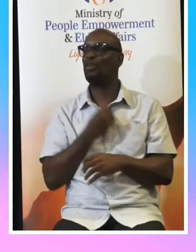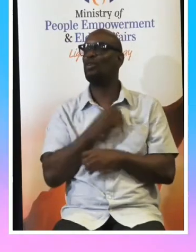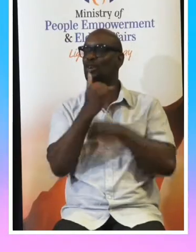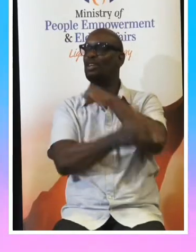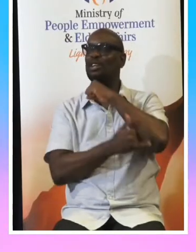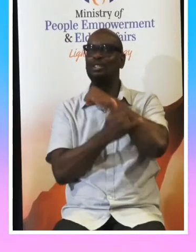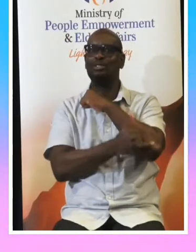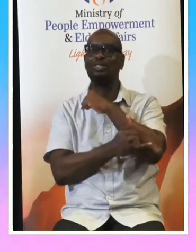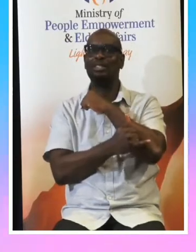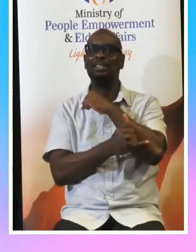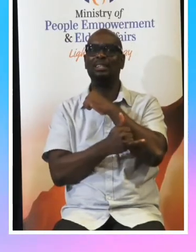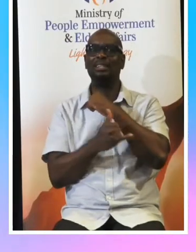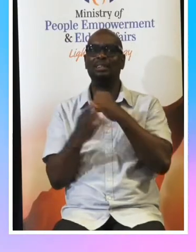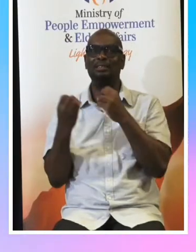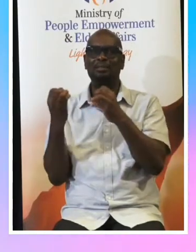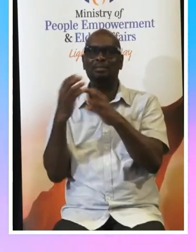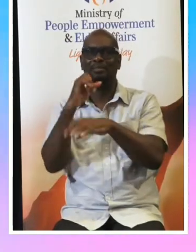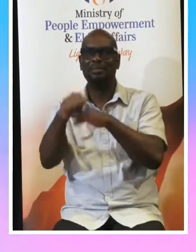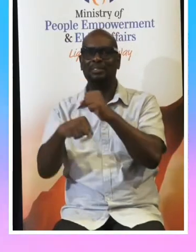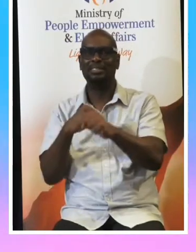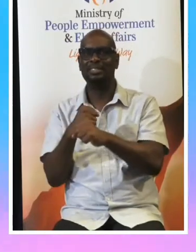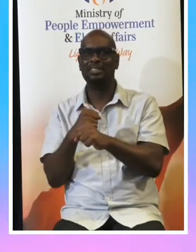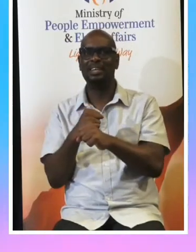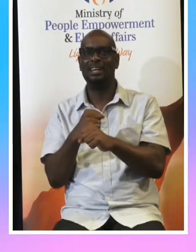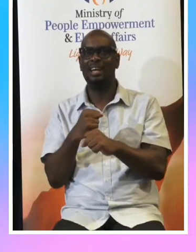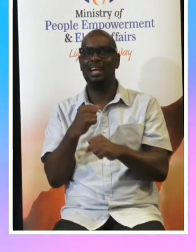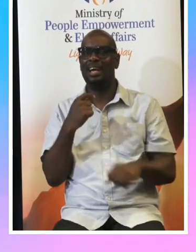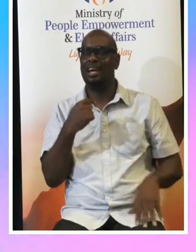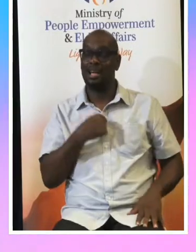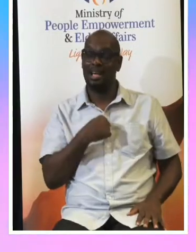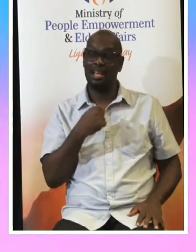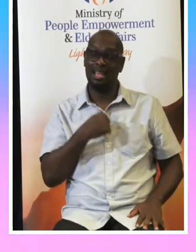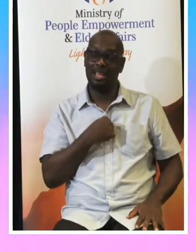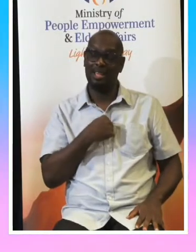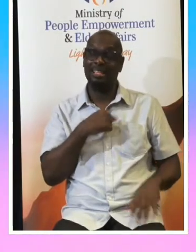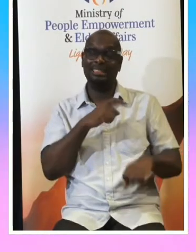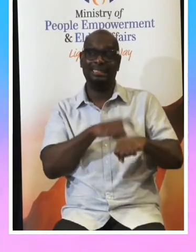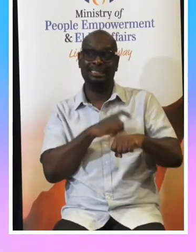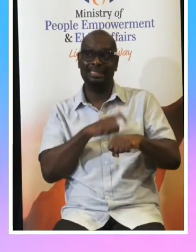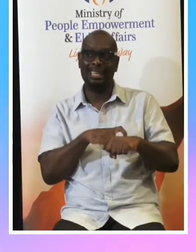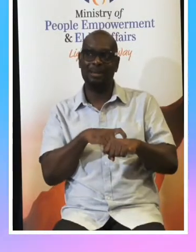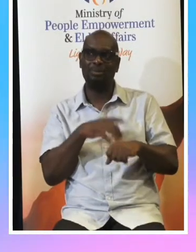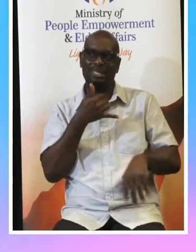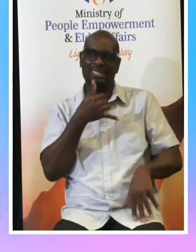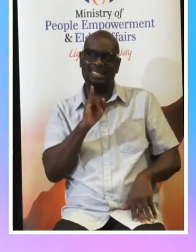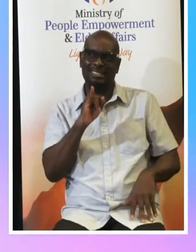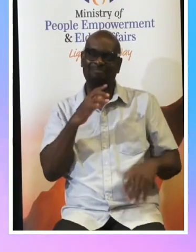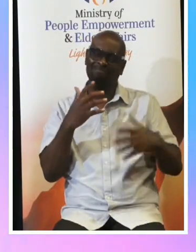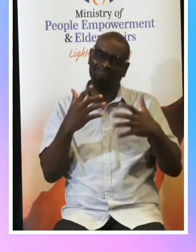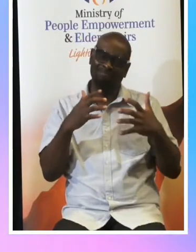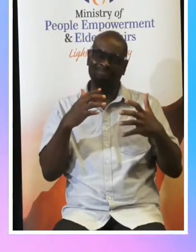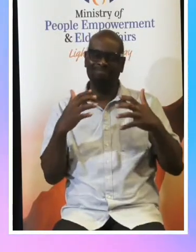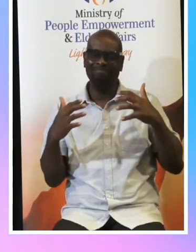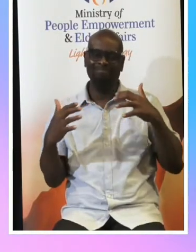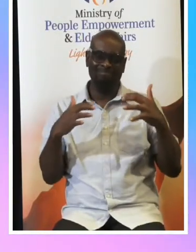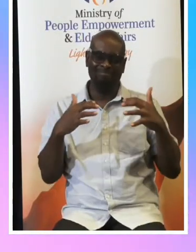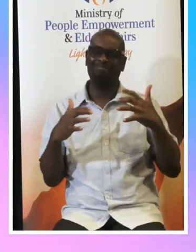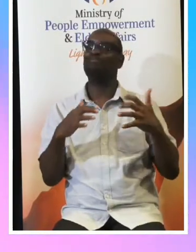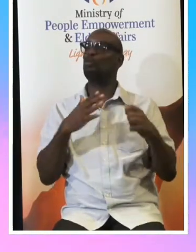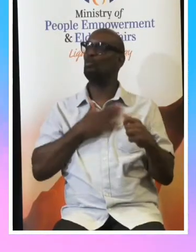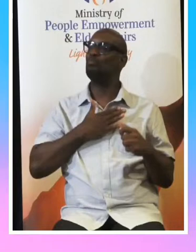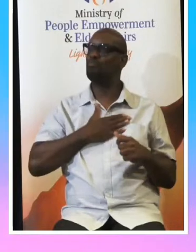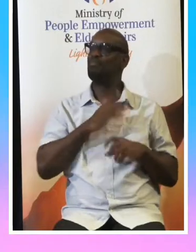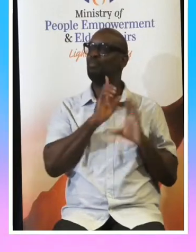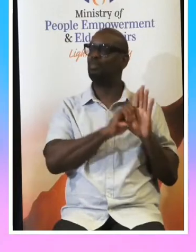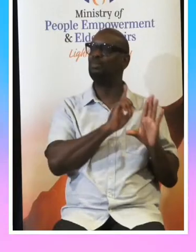at the time grappling with the particulars of disability and realized that the decisions governments made